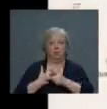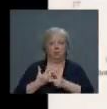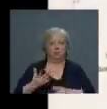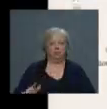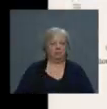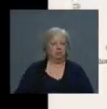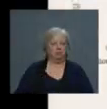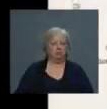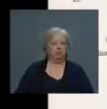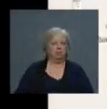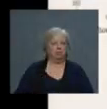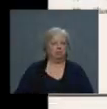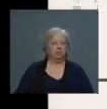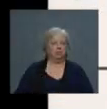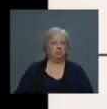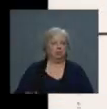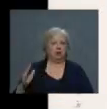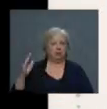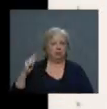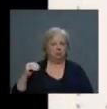And then go down to B.